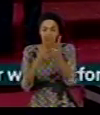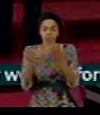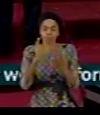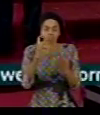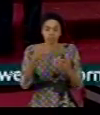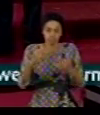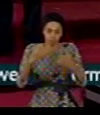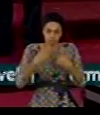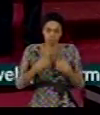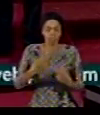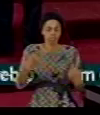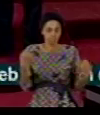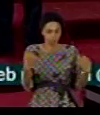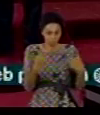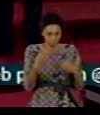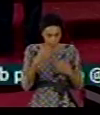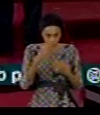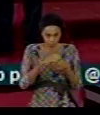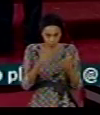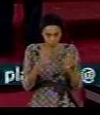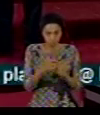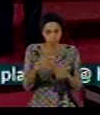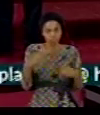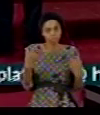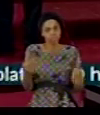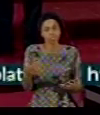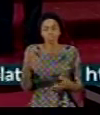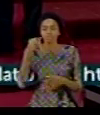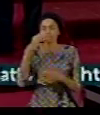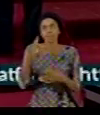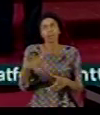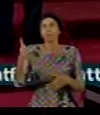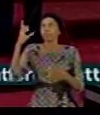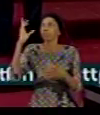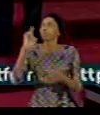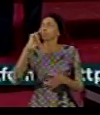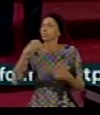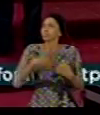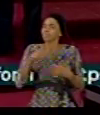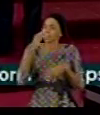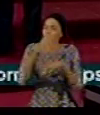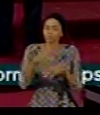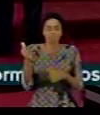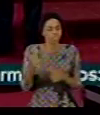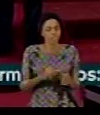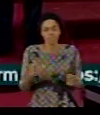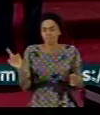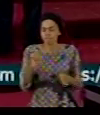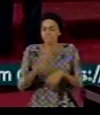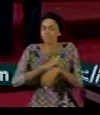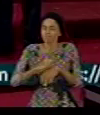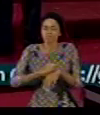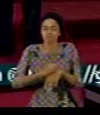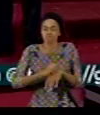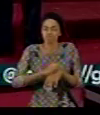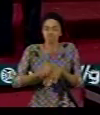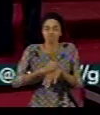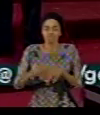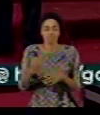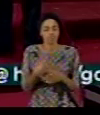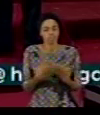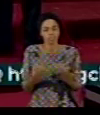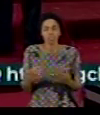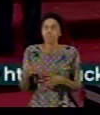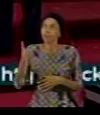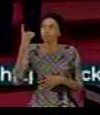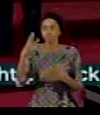you, touch it. I will say, God, where will I touch it now? Everywhere is paining me and scratching me. You know, God, heal me. So at the